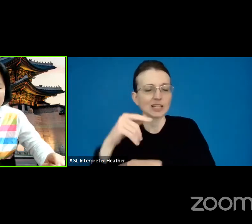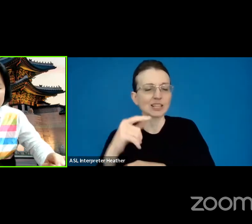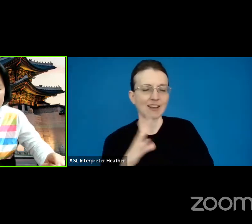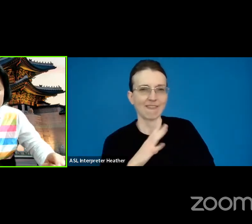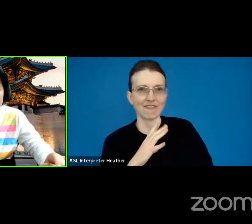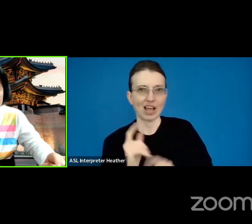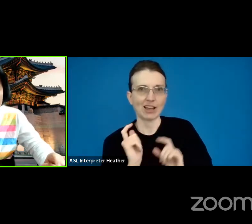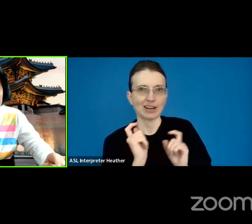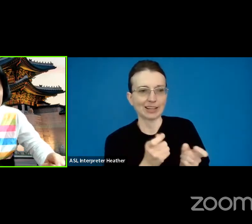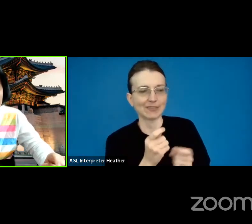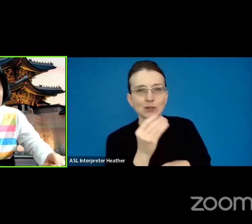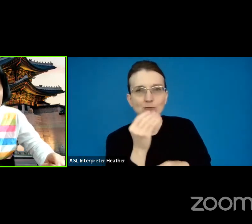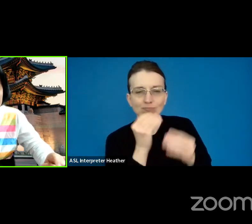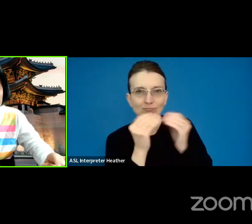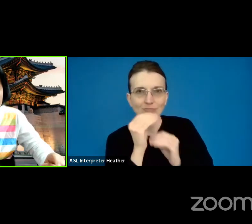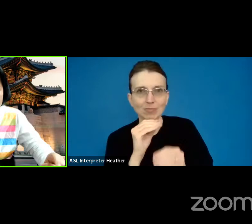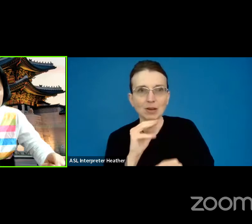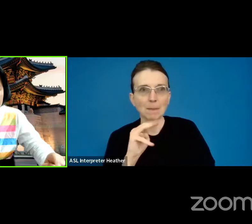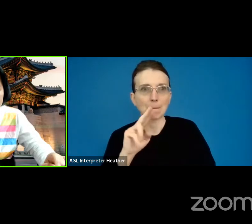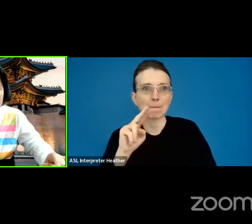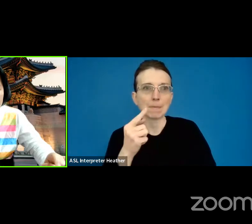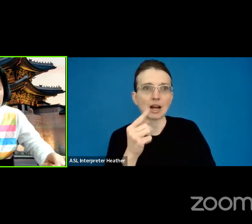garlic.